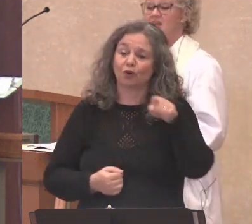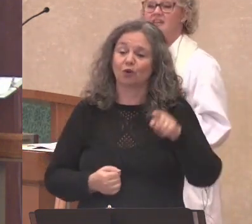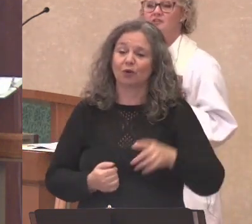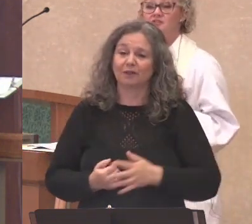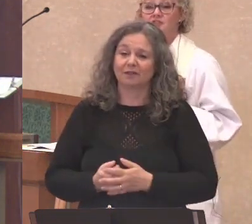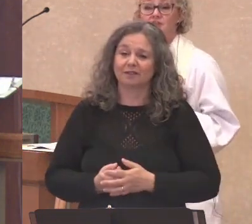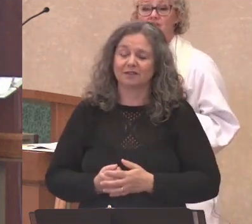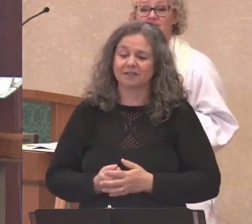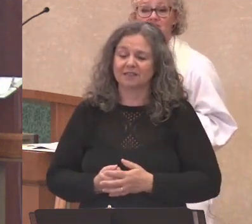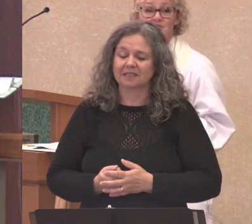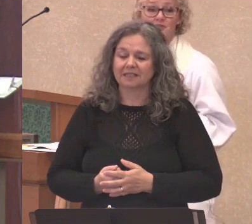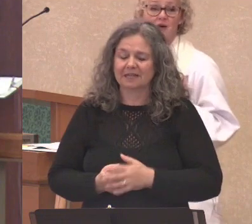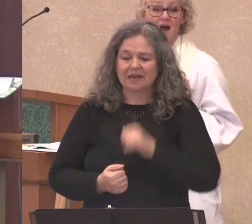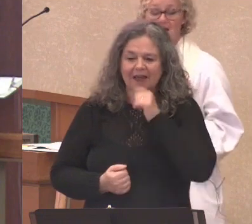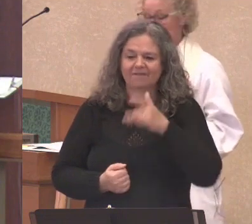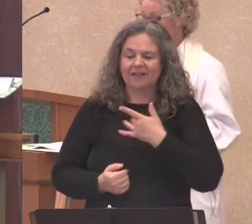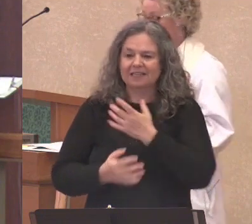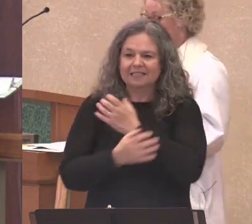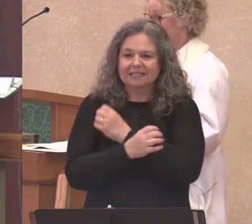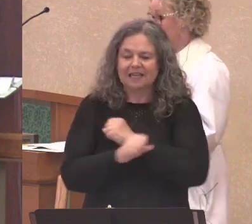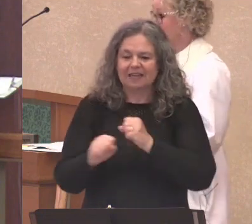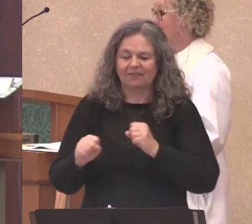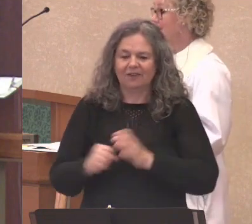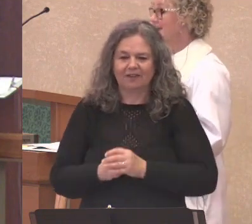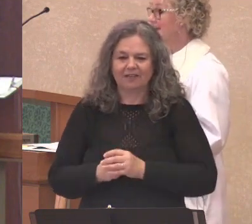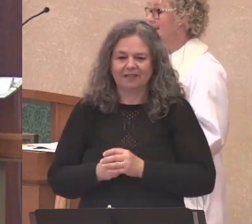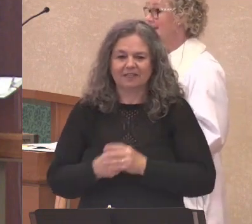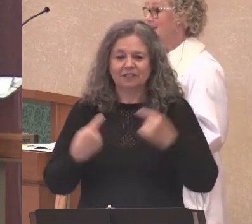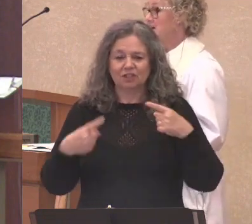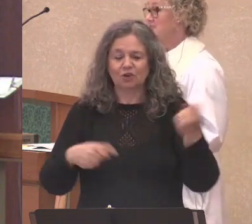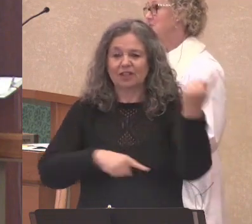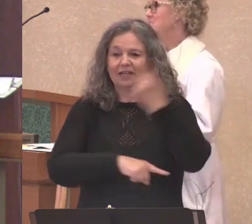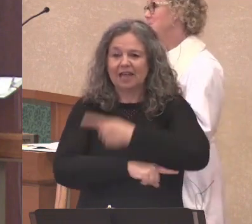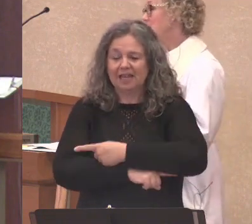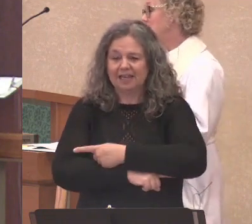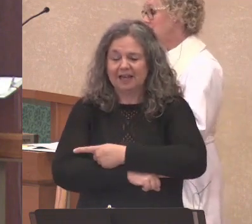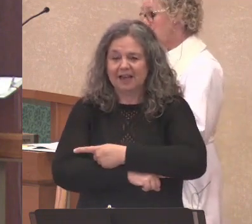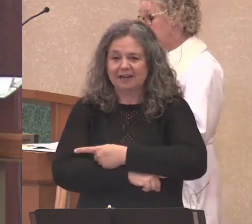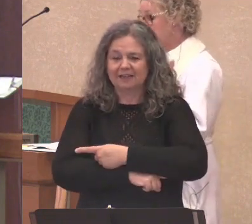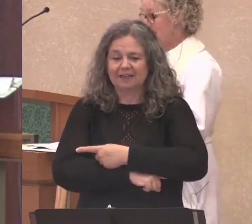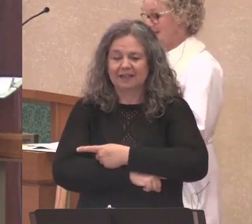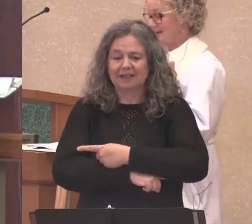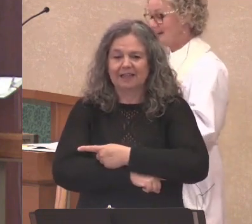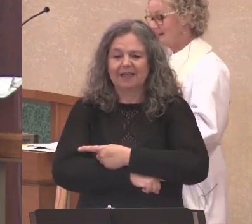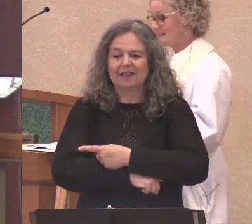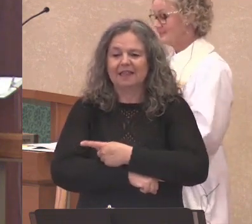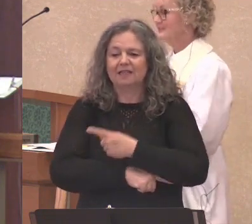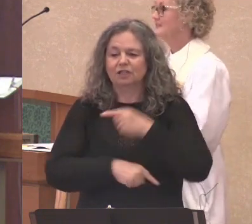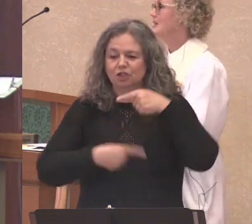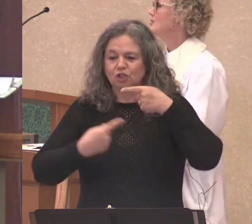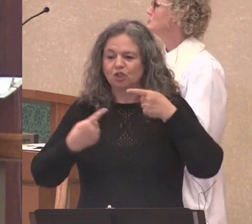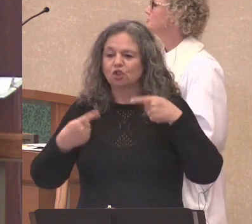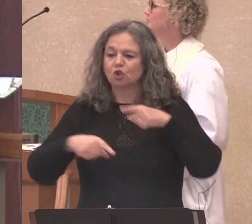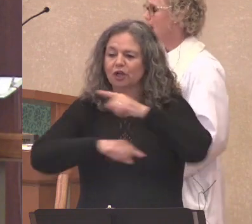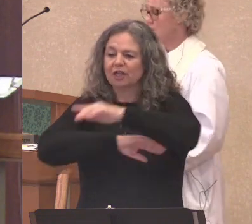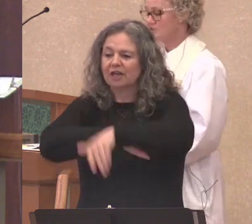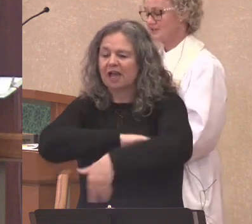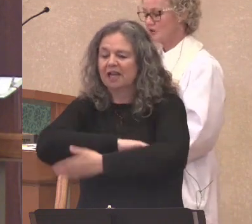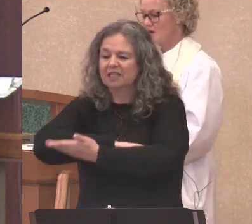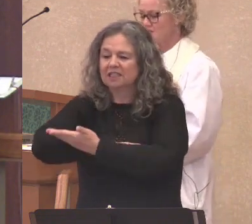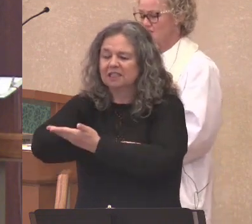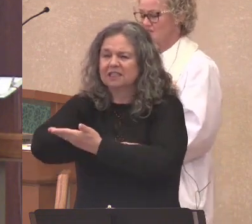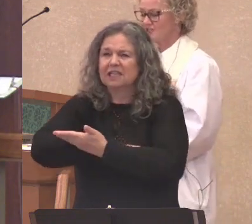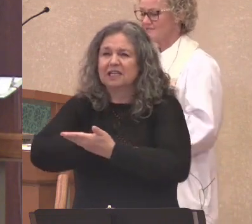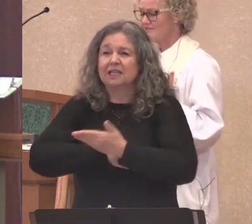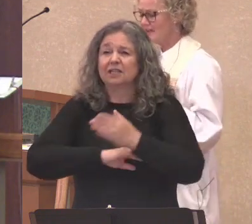the insecurities that you hide during the day that bubble up at night. Those doubts